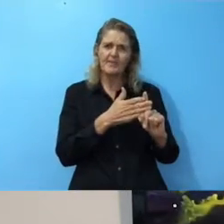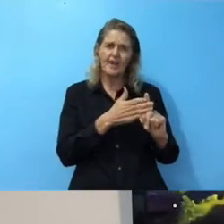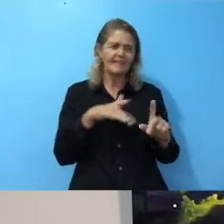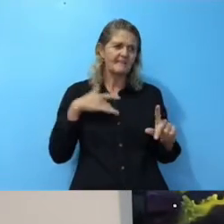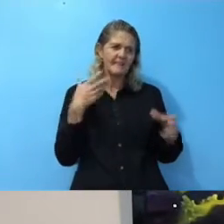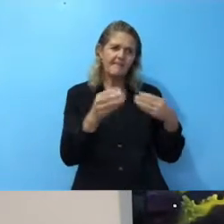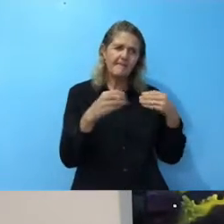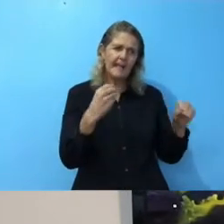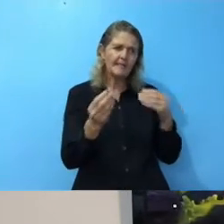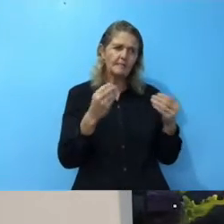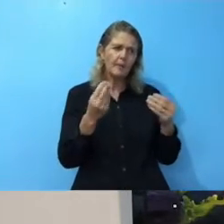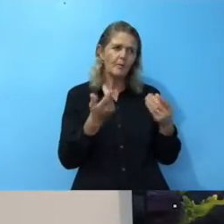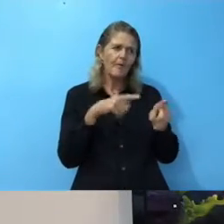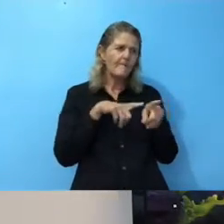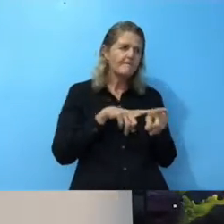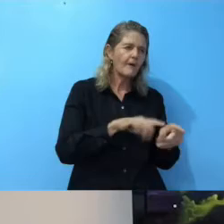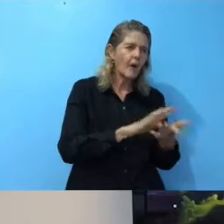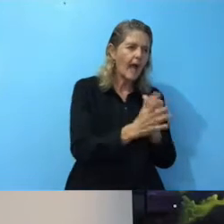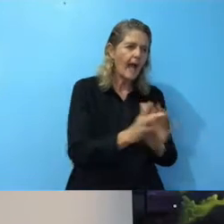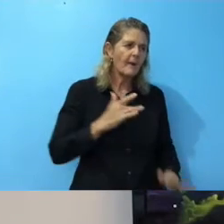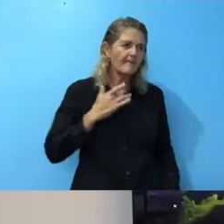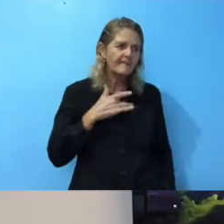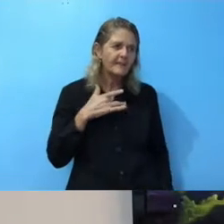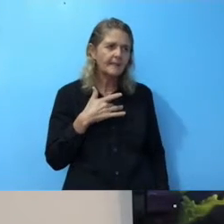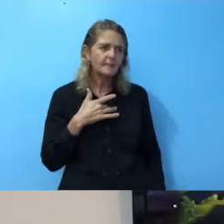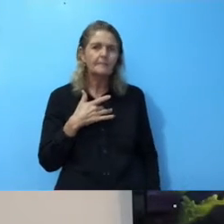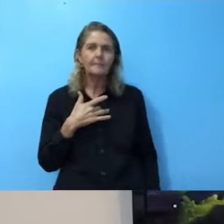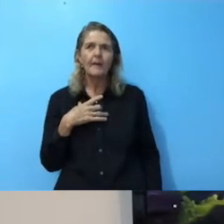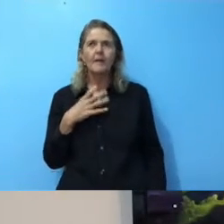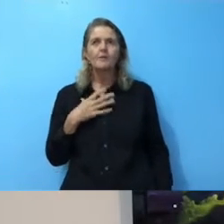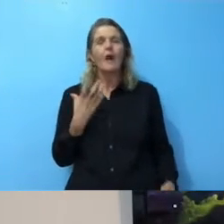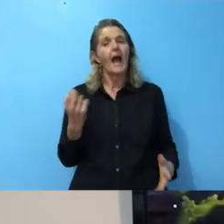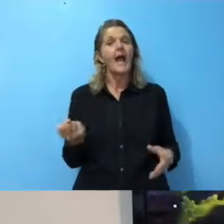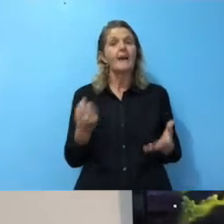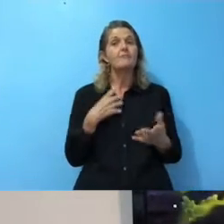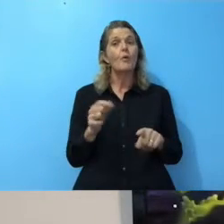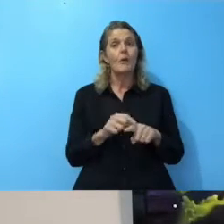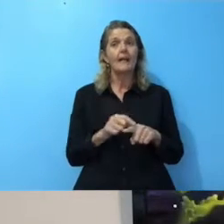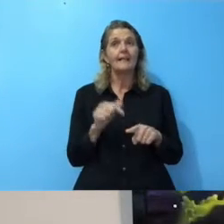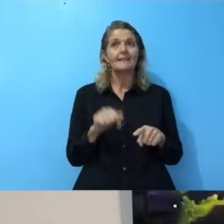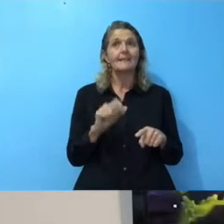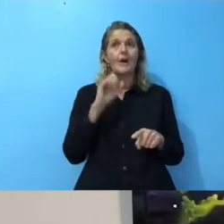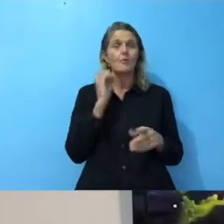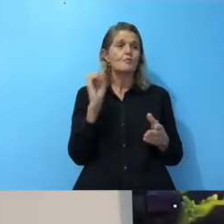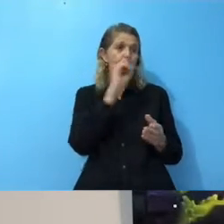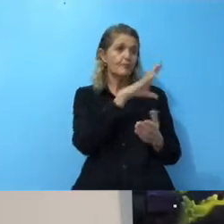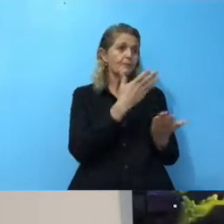bring a bit of colour in. So I have mixed up a couple of colours here. So I'm going to get them down